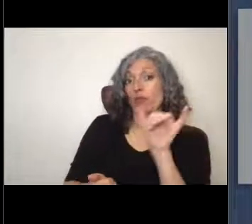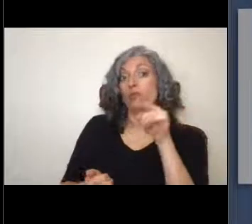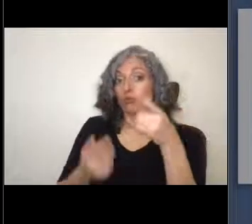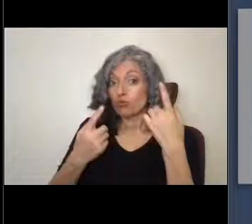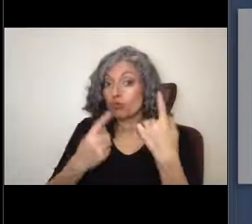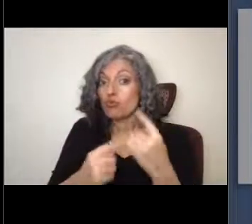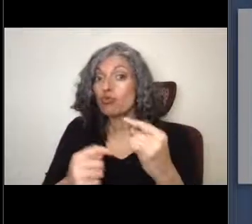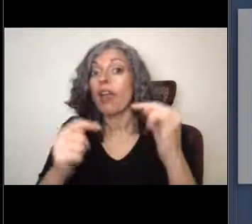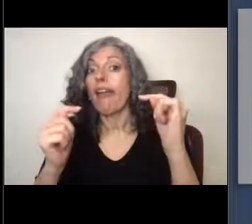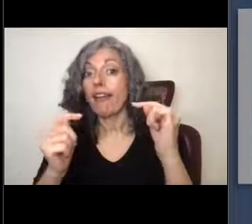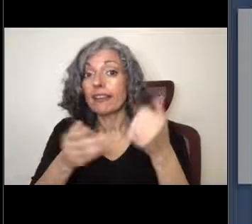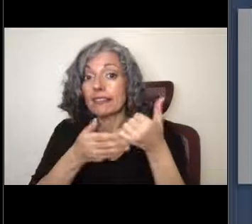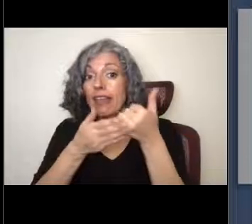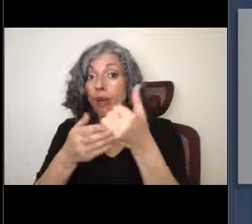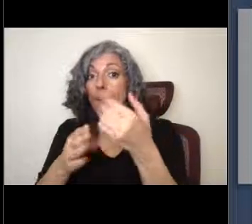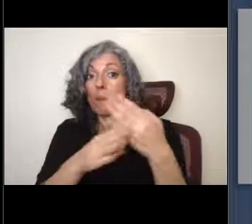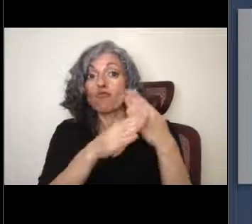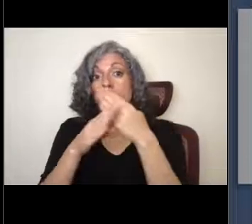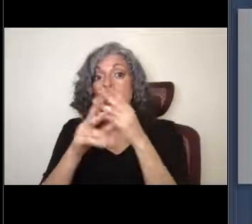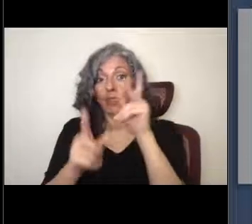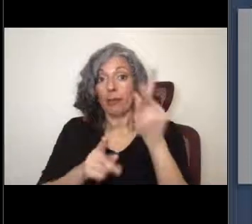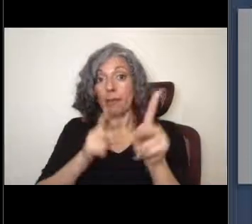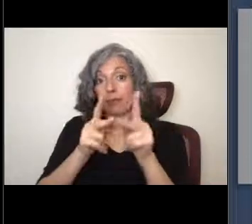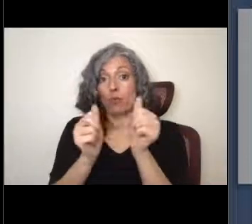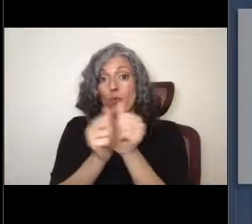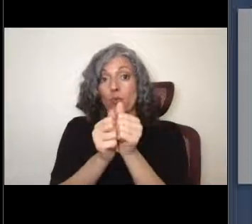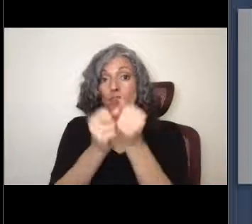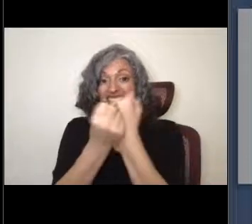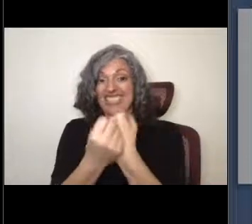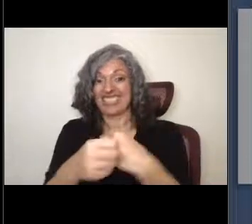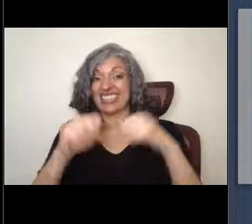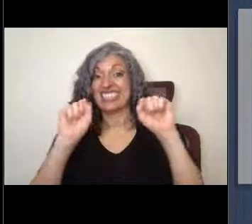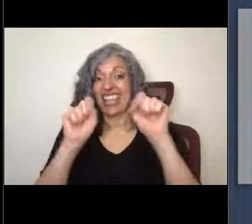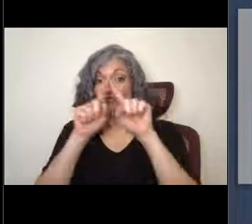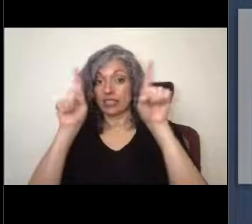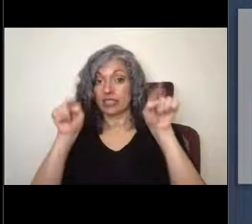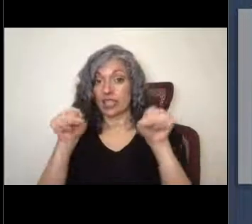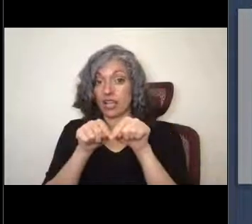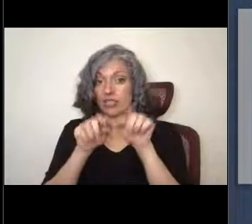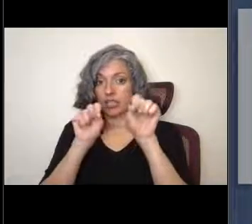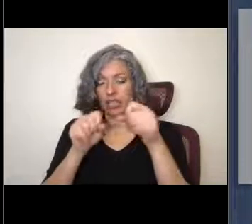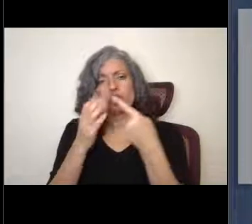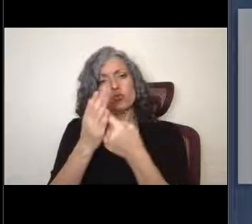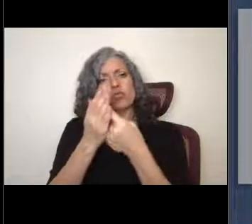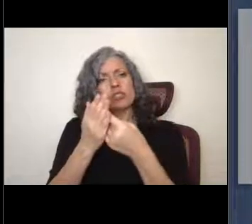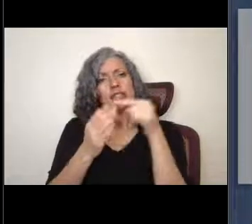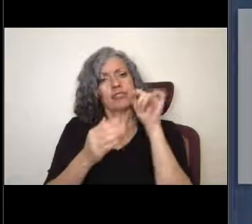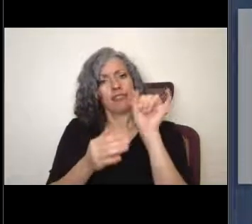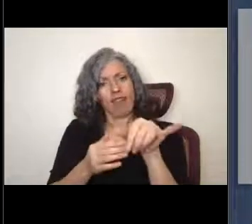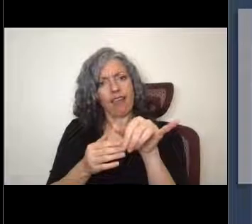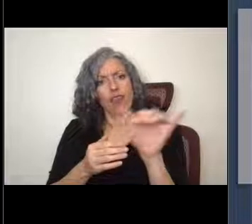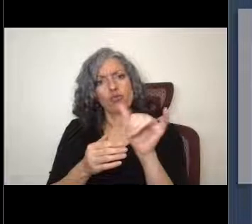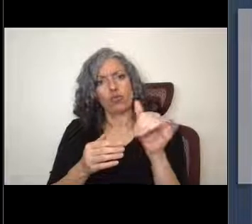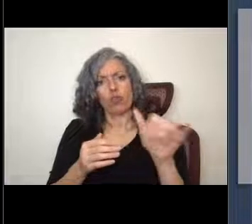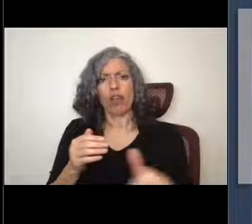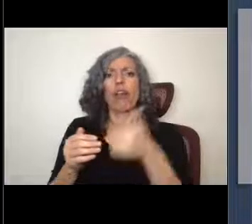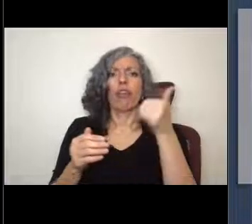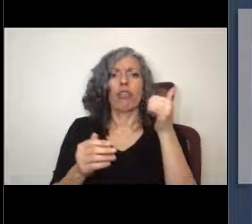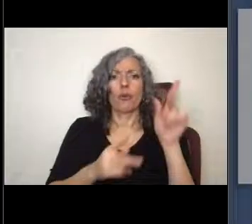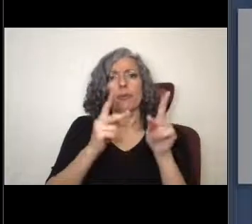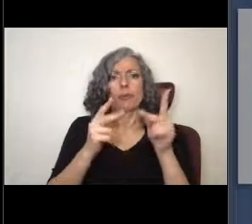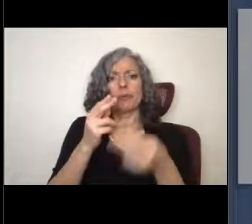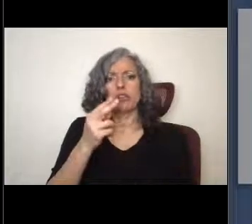to help protect the public with safety signs. Can you talk a little bit about this? And I know we have some subsequent others that are